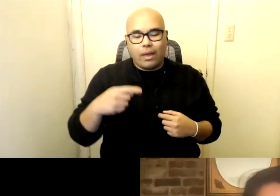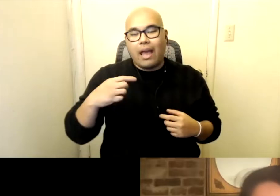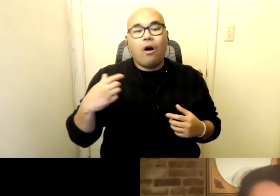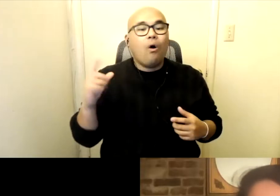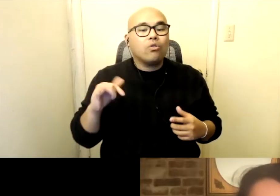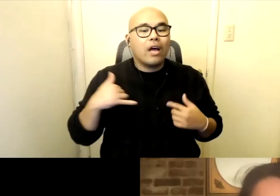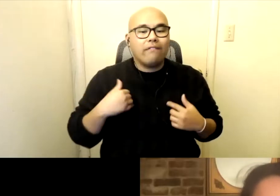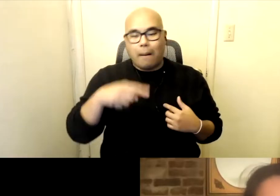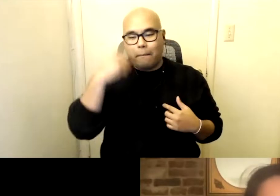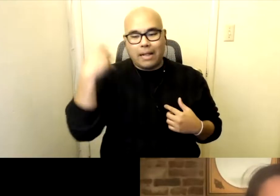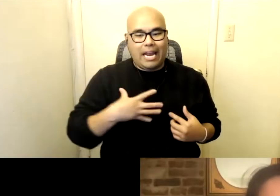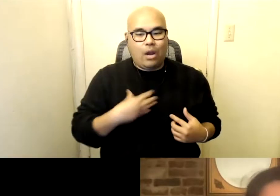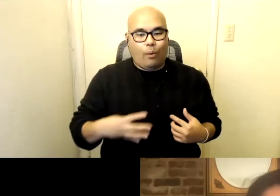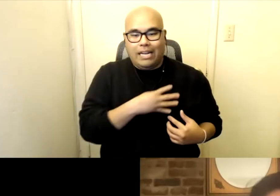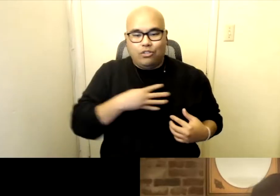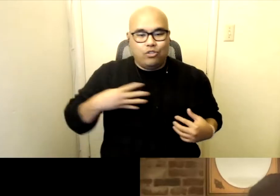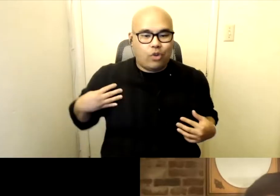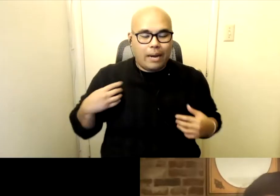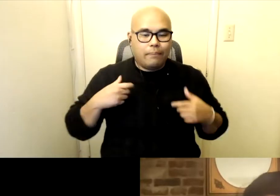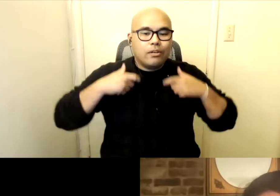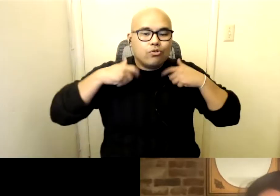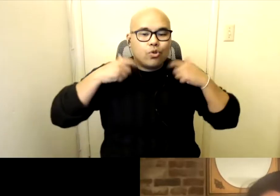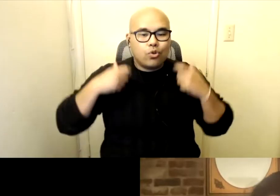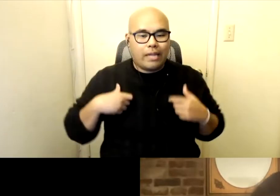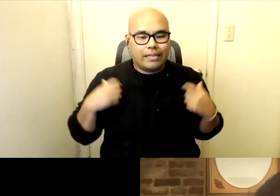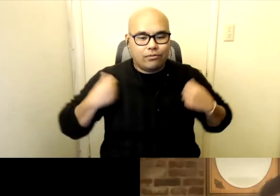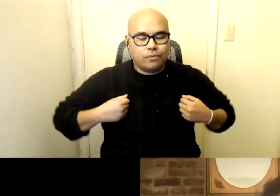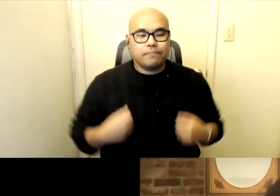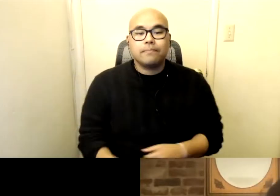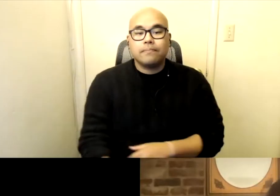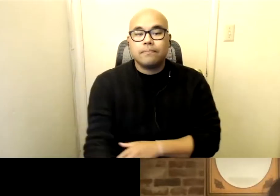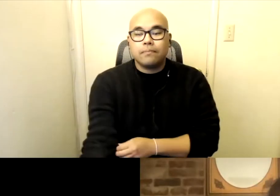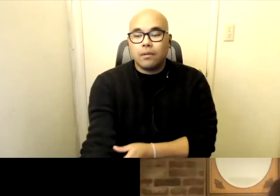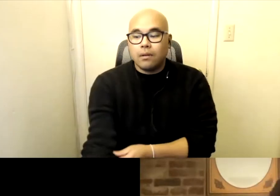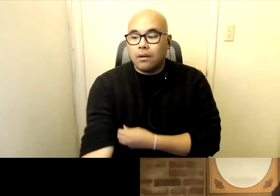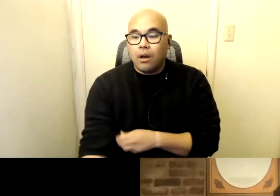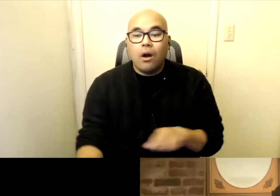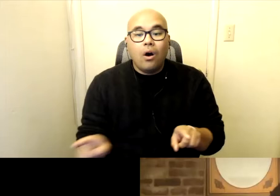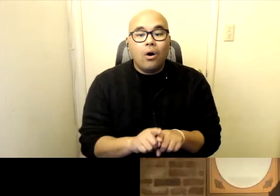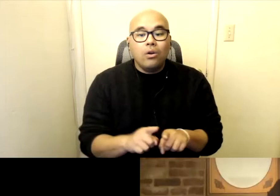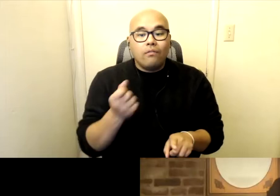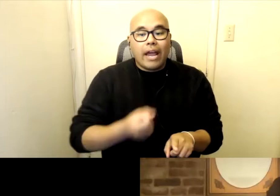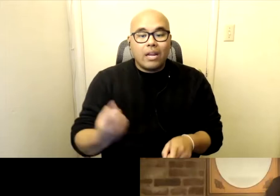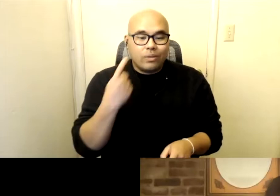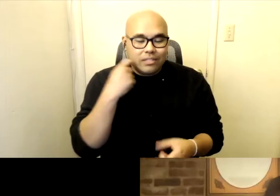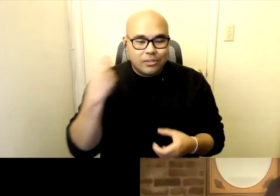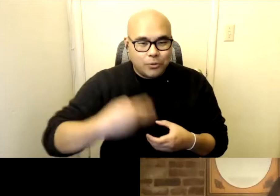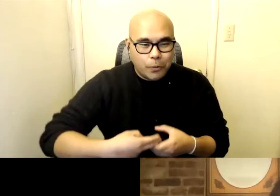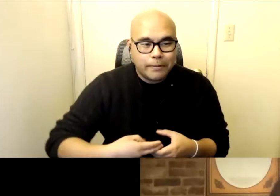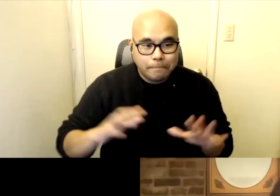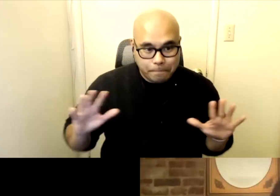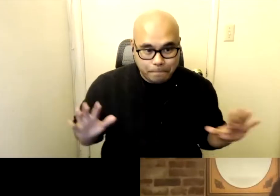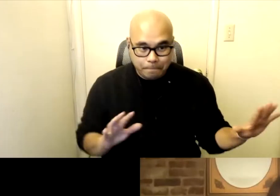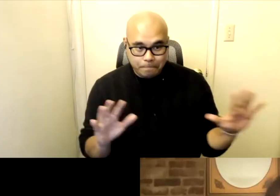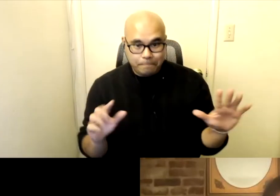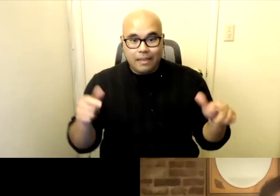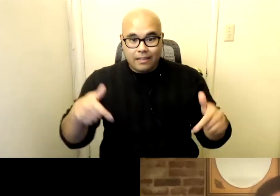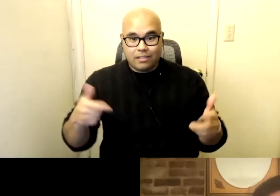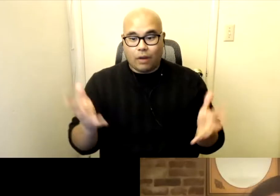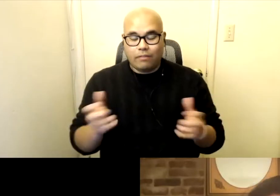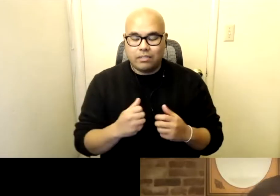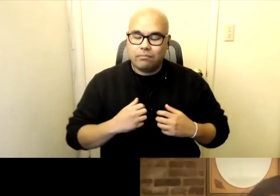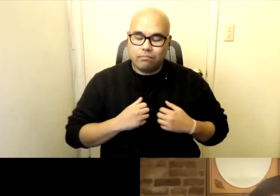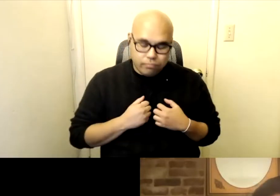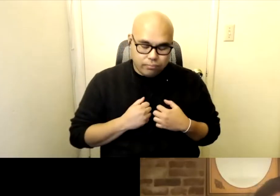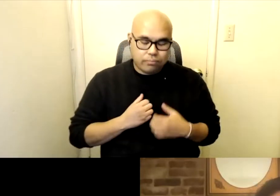turtleneck. Sam, oh, and I should say for anyone joining that having this conversation means a lot to